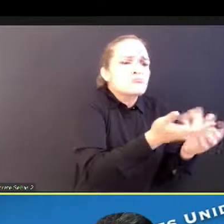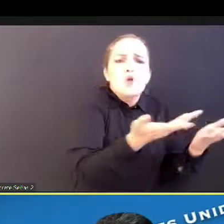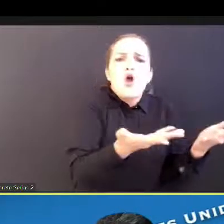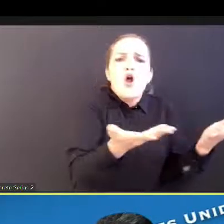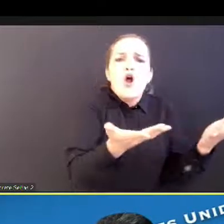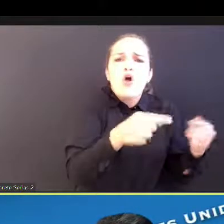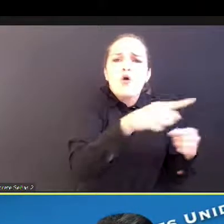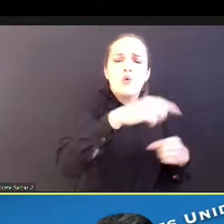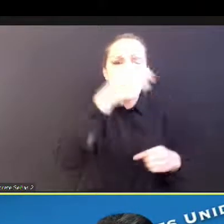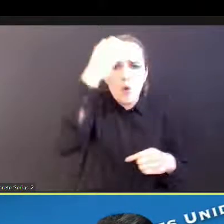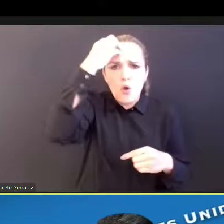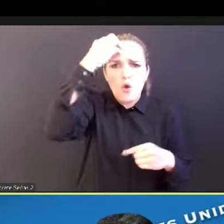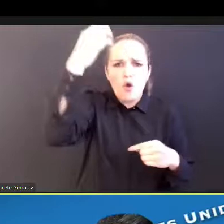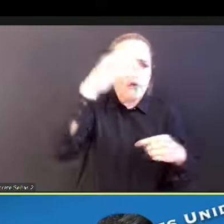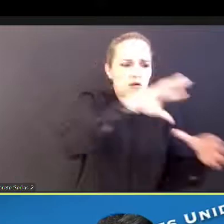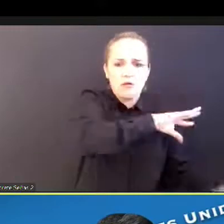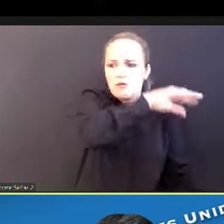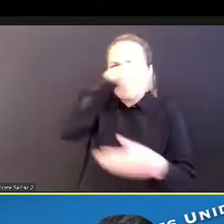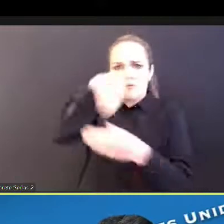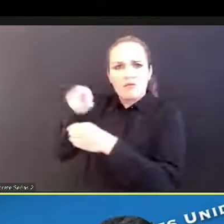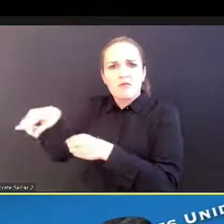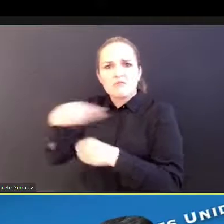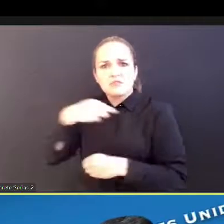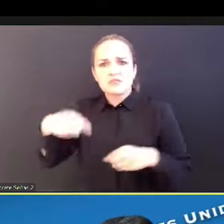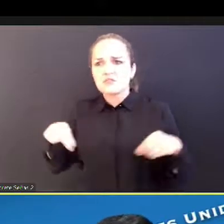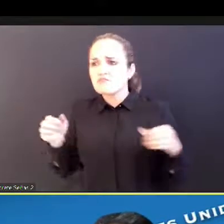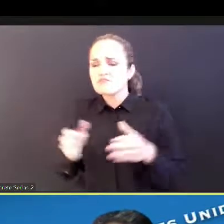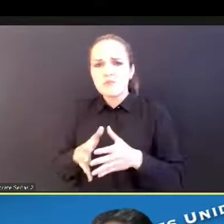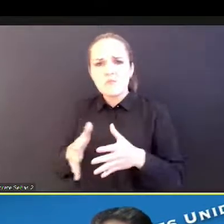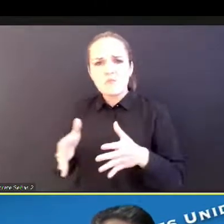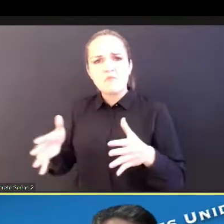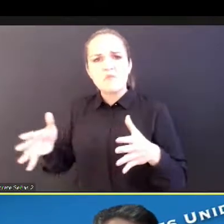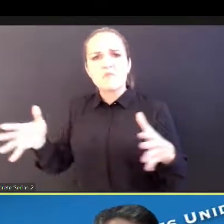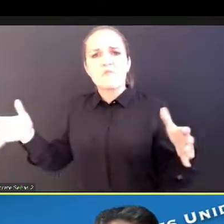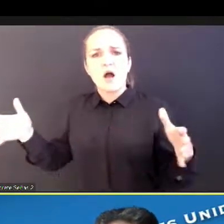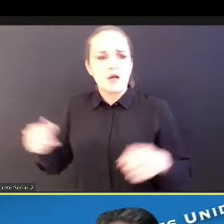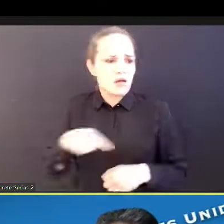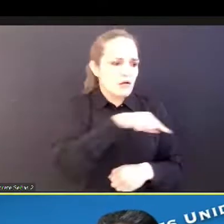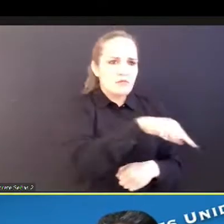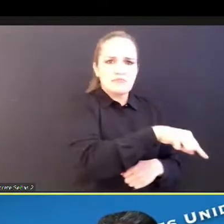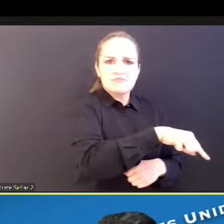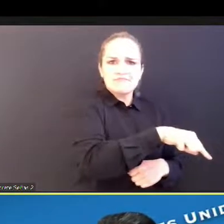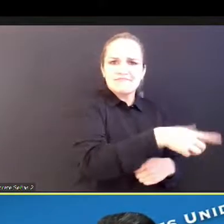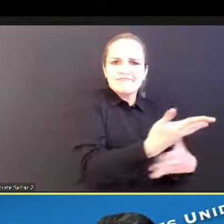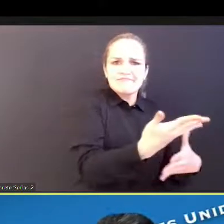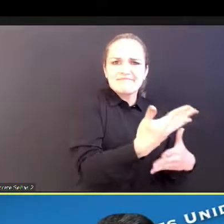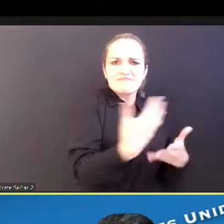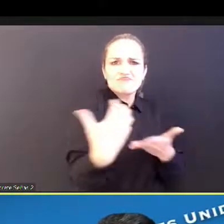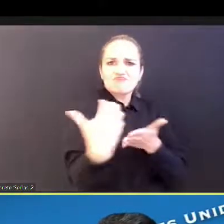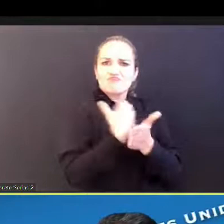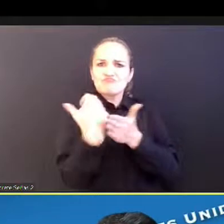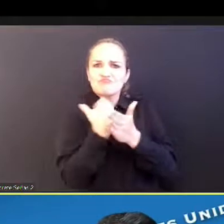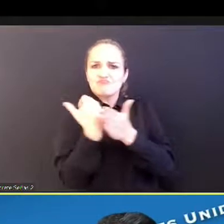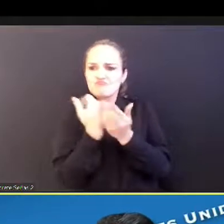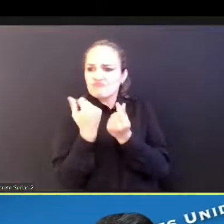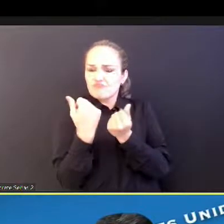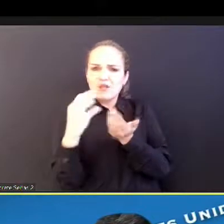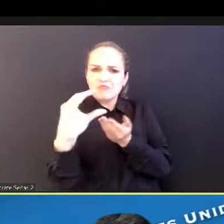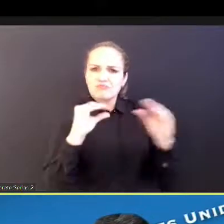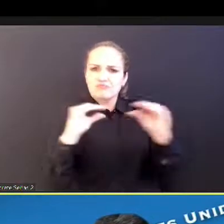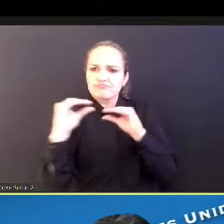country benefits from startups? Even if data localization does harm startup